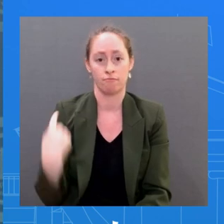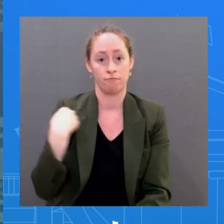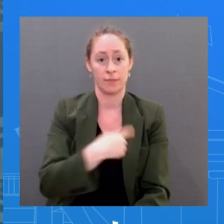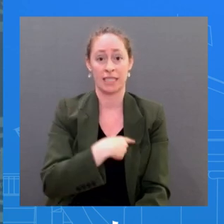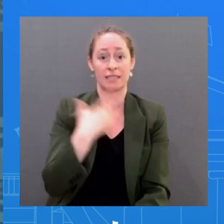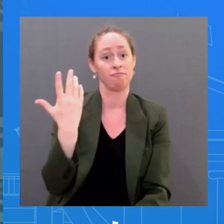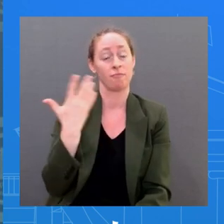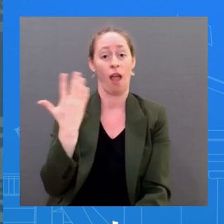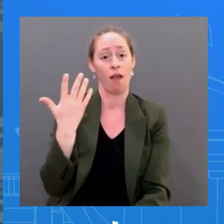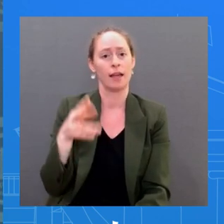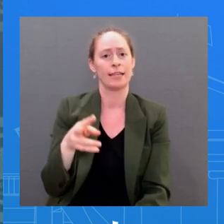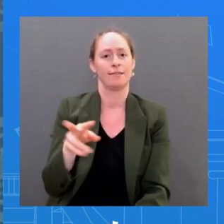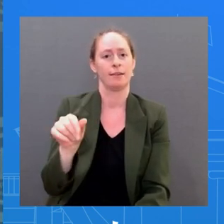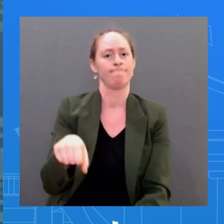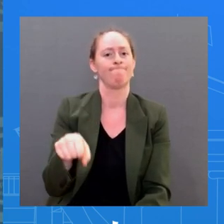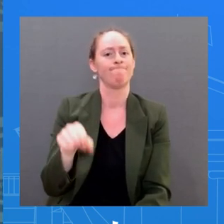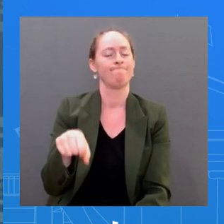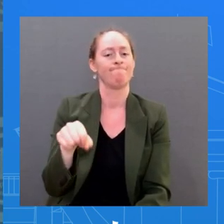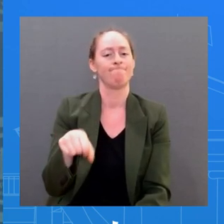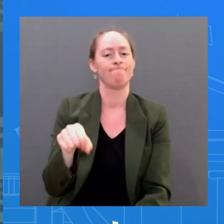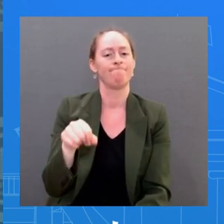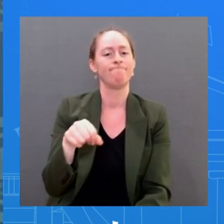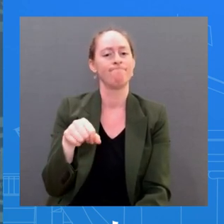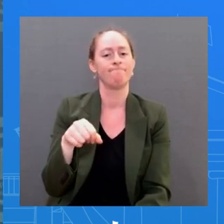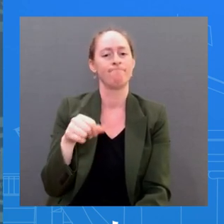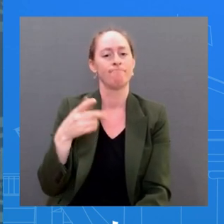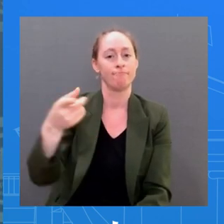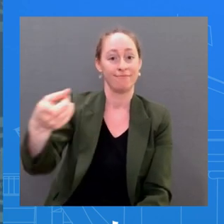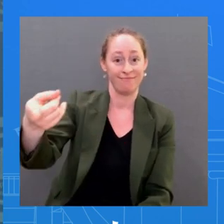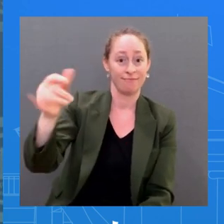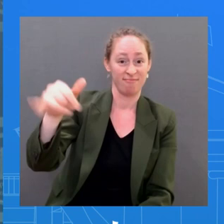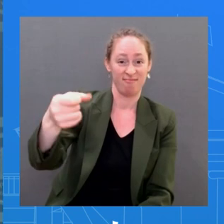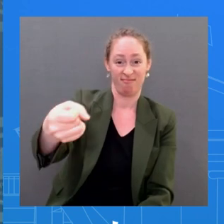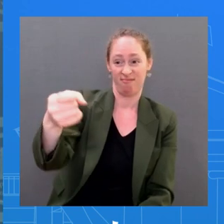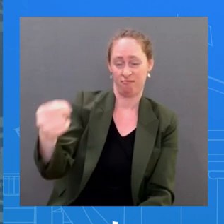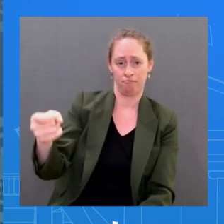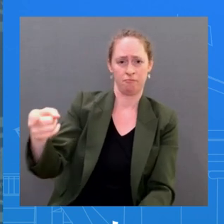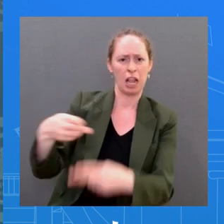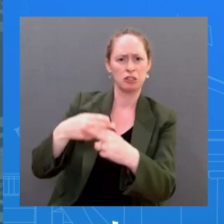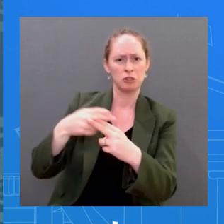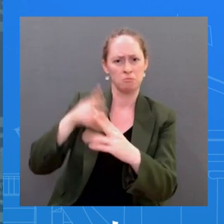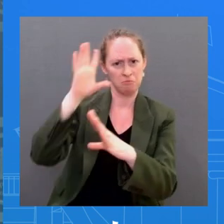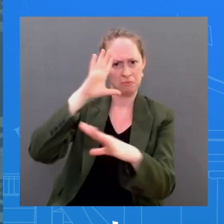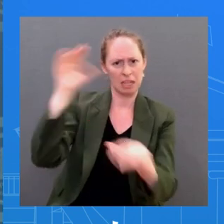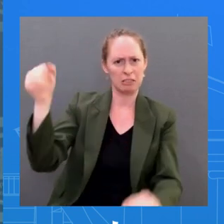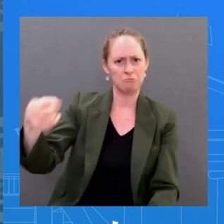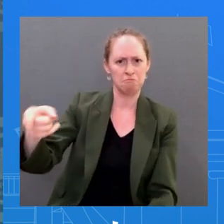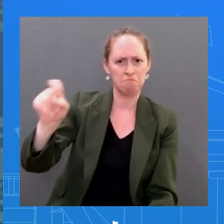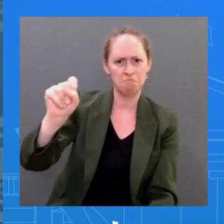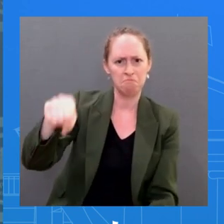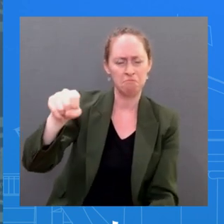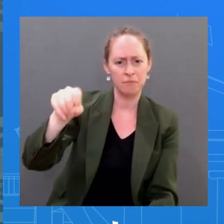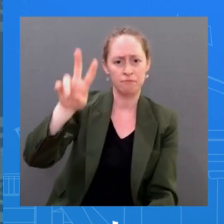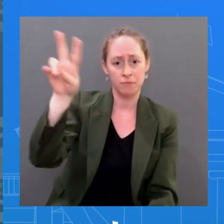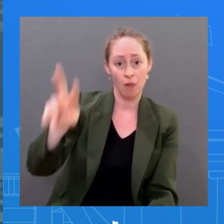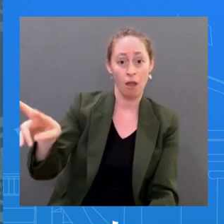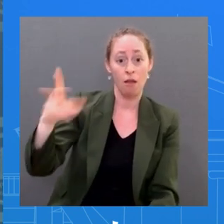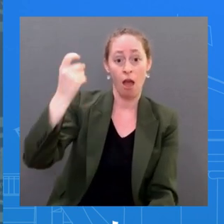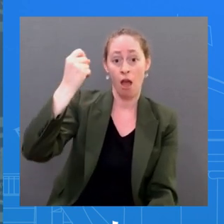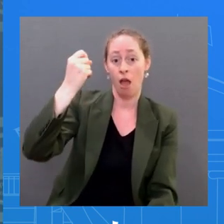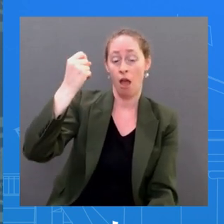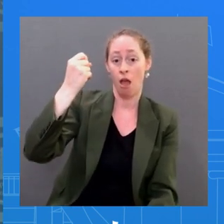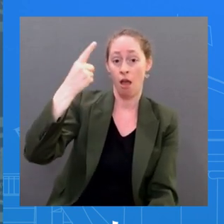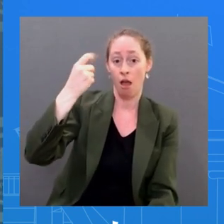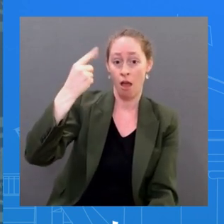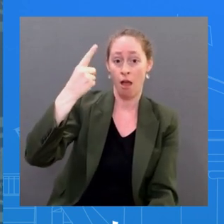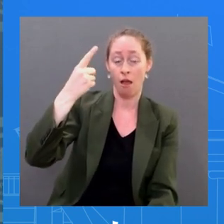of Venezuela. That said, while the interim government was not invited to participate in the main summit, they are welcome to participate